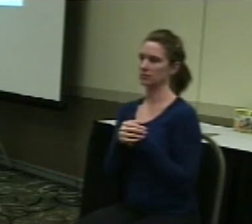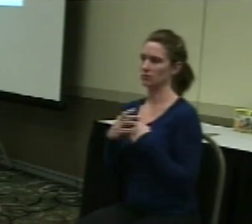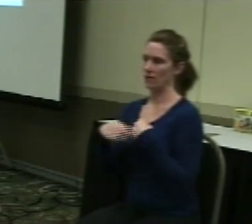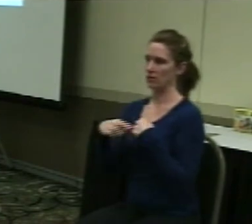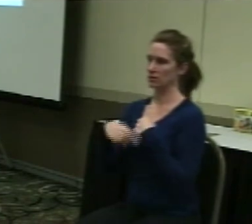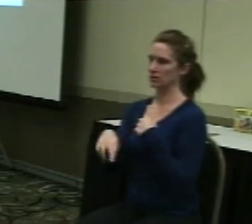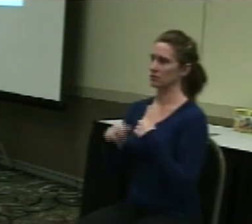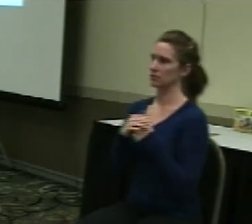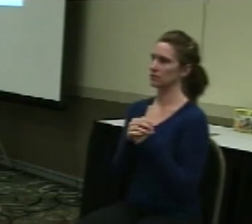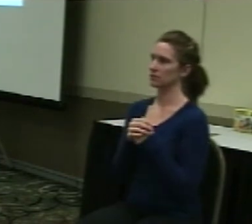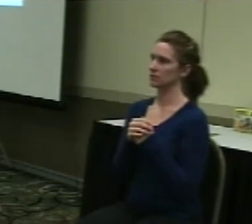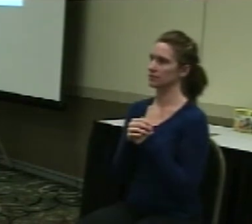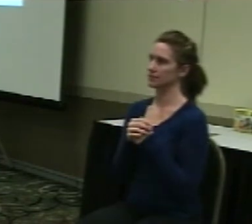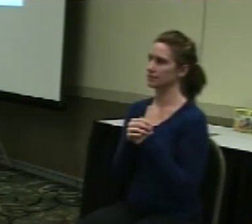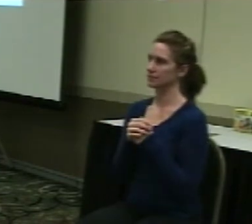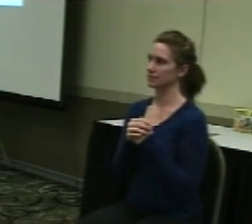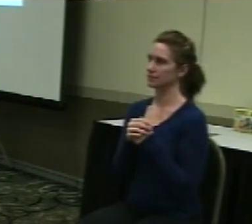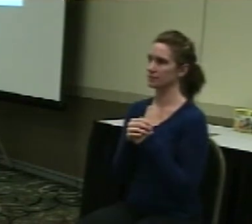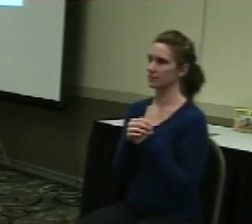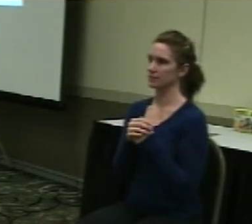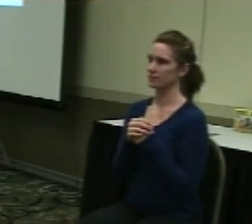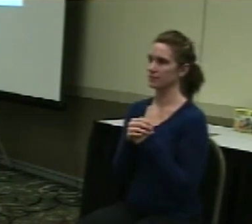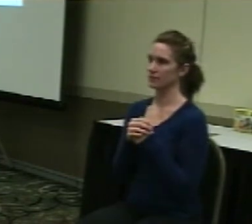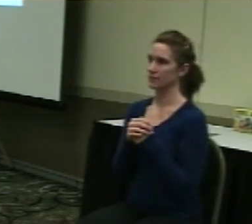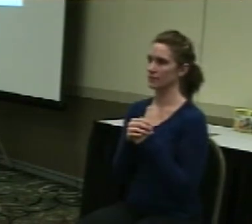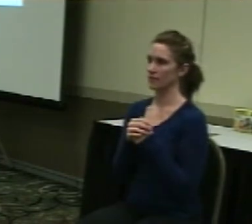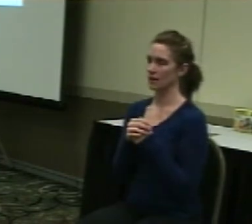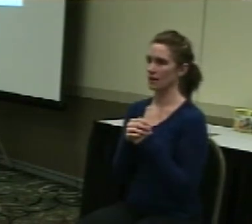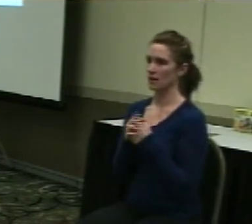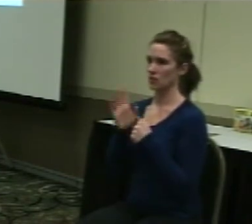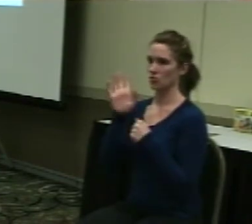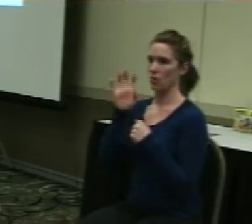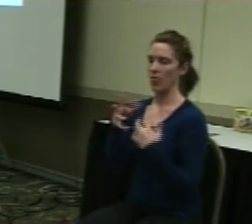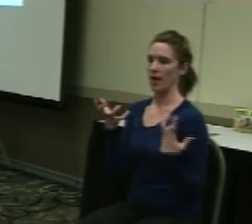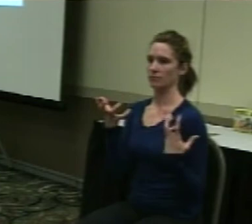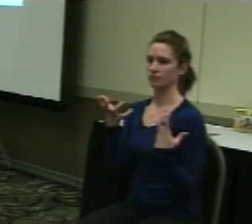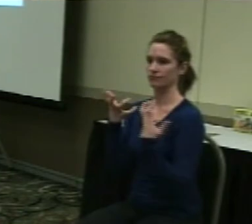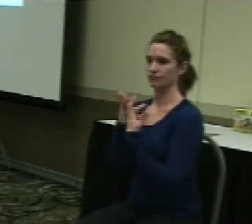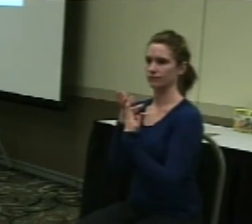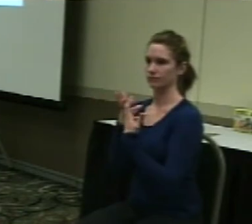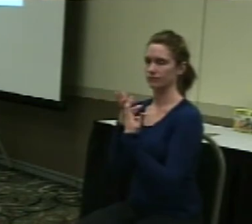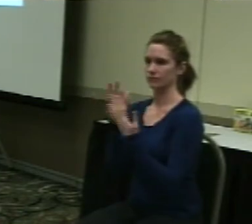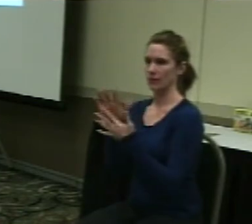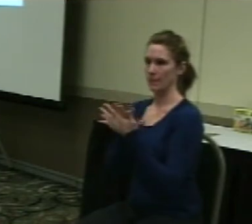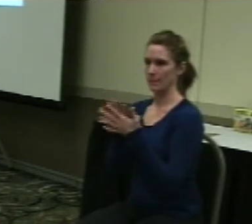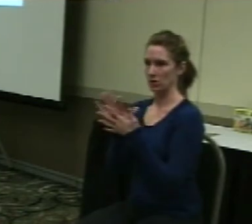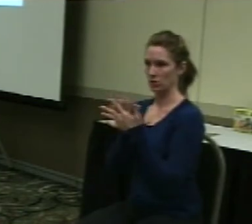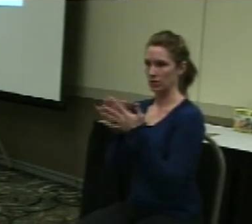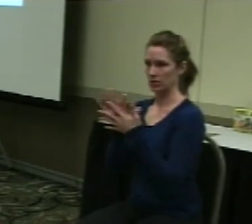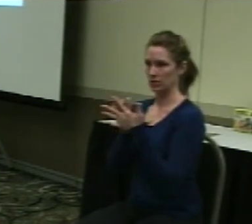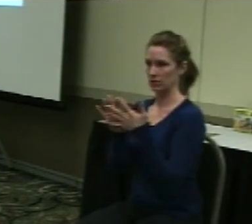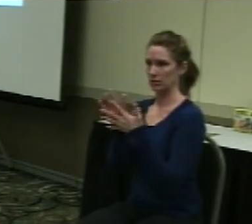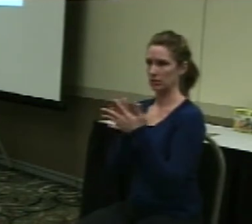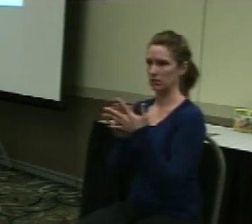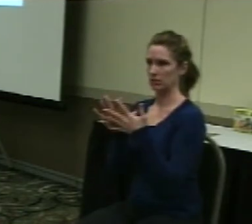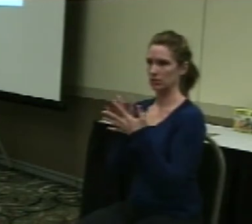is what indeed fits in that ambiguous, what indeed fits in that